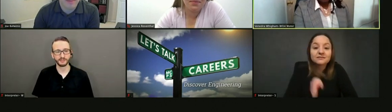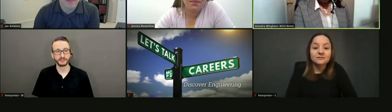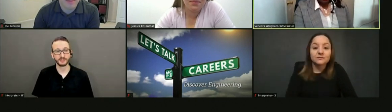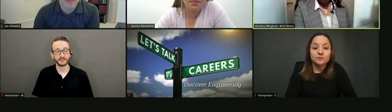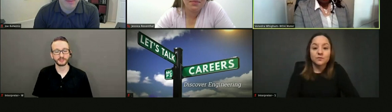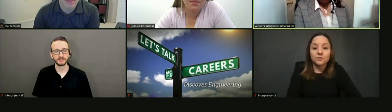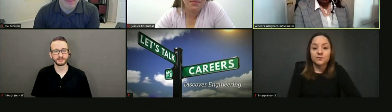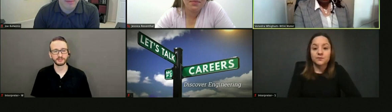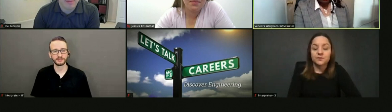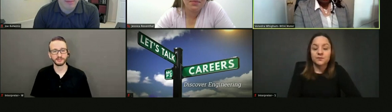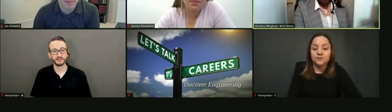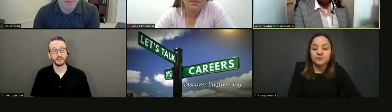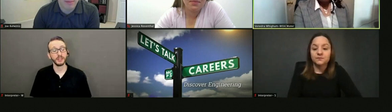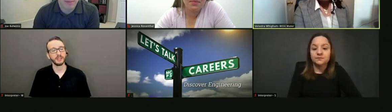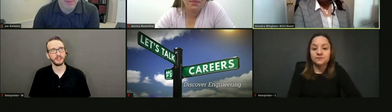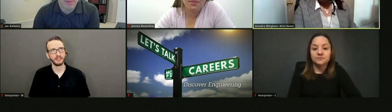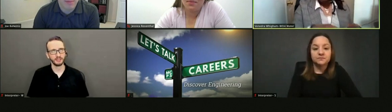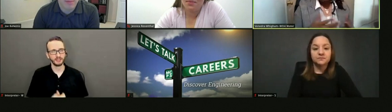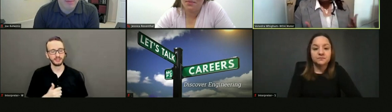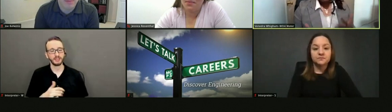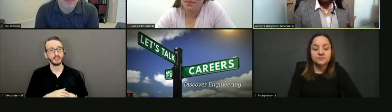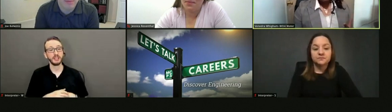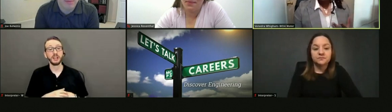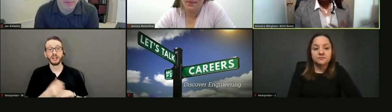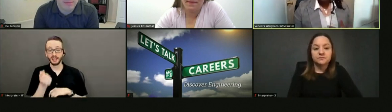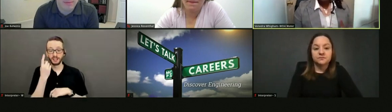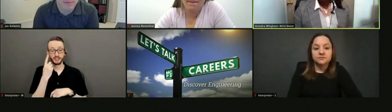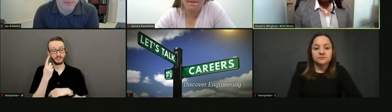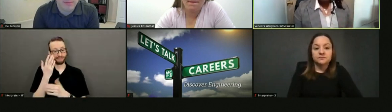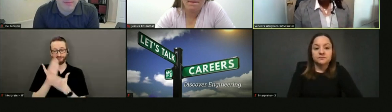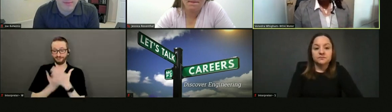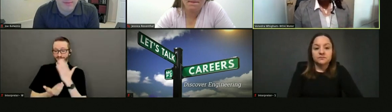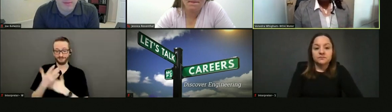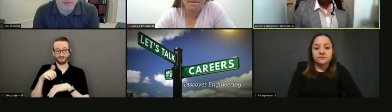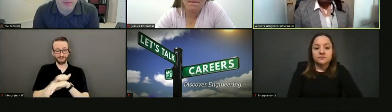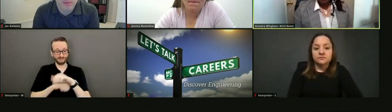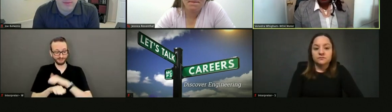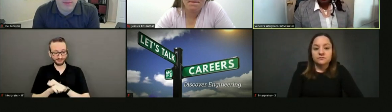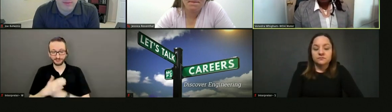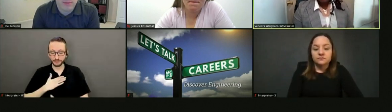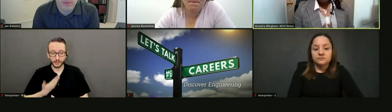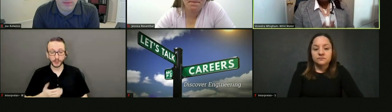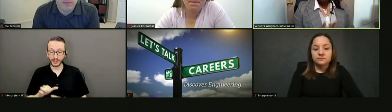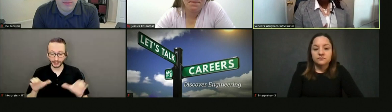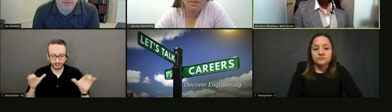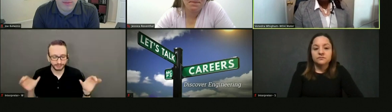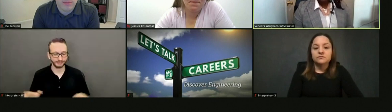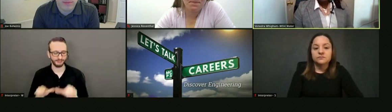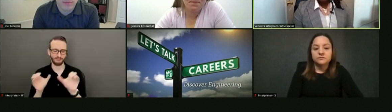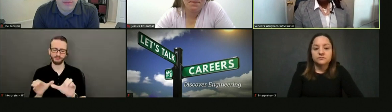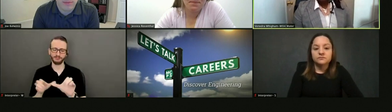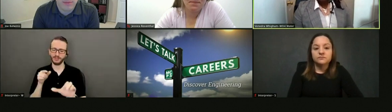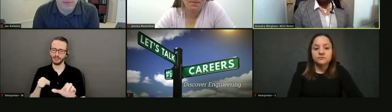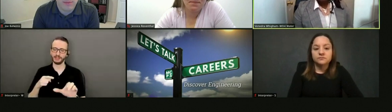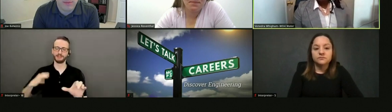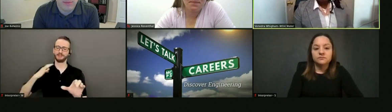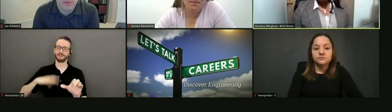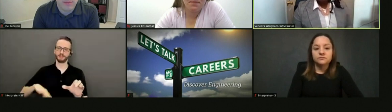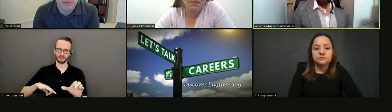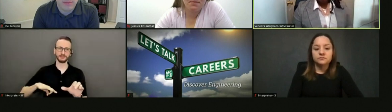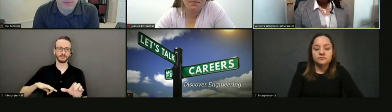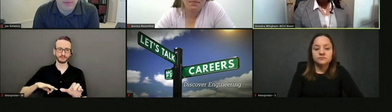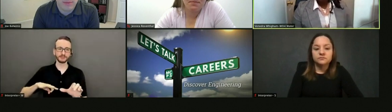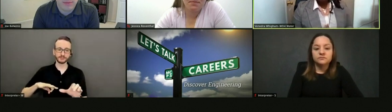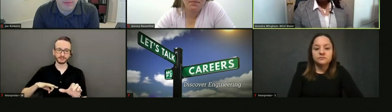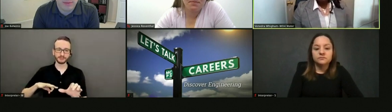I'd say understand using your hands and the power of doing things with your hands, and